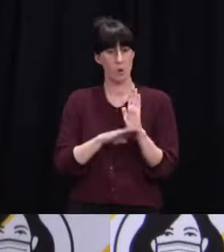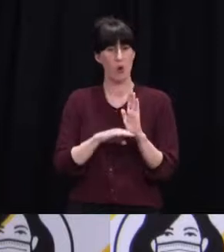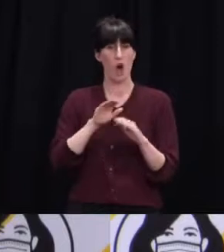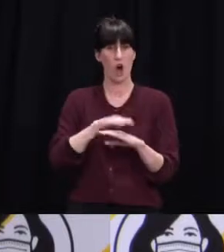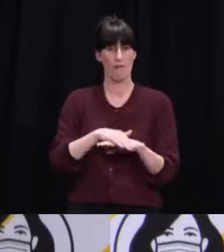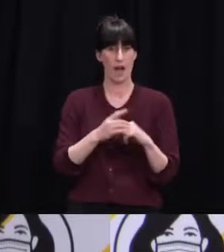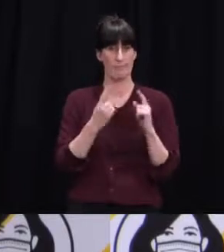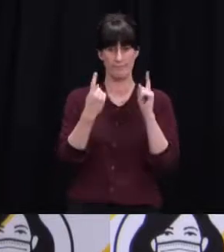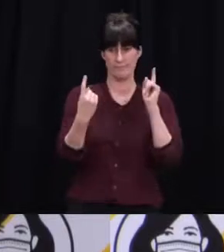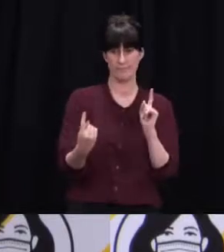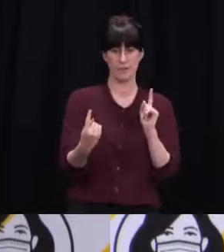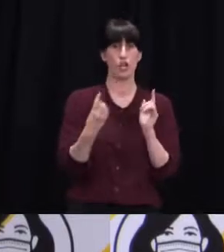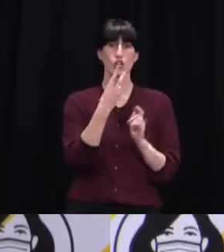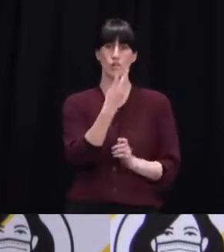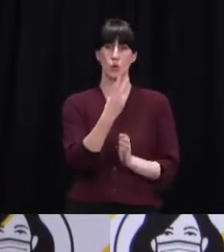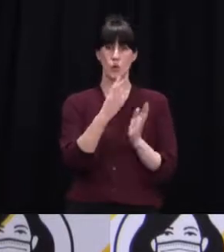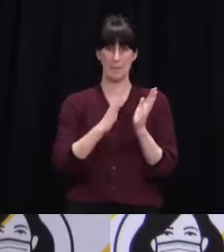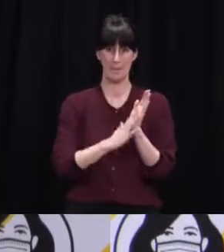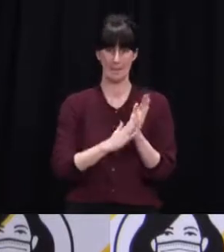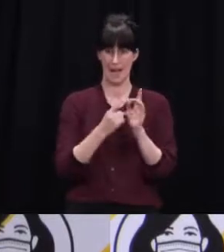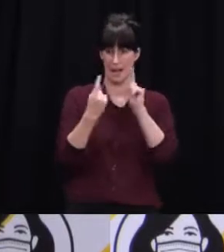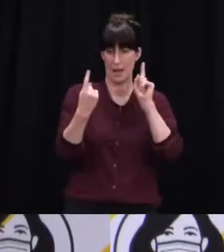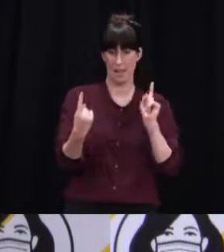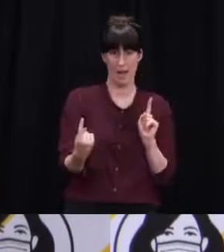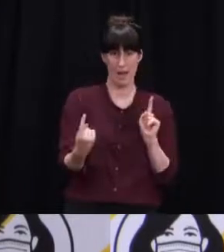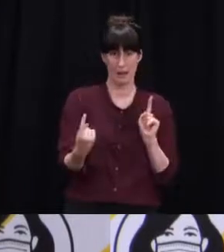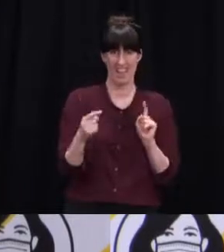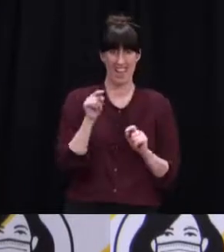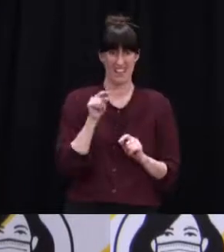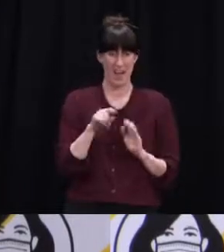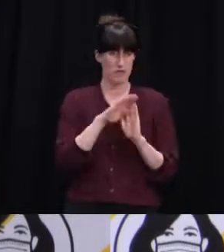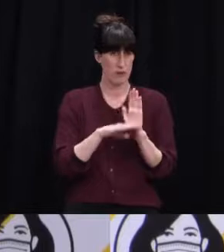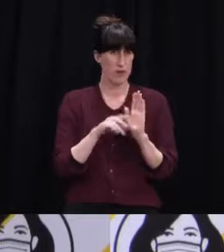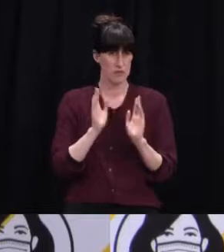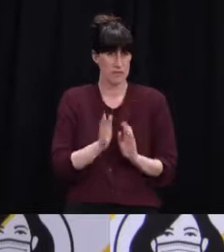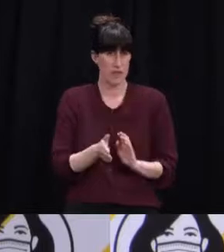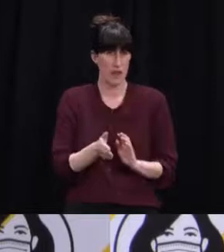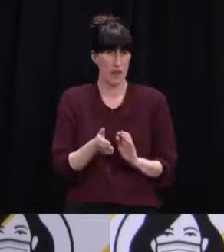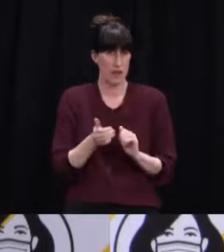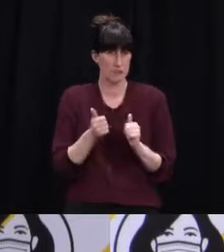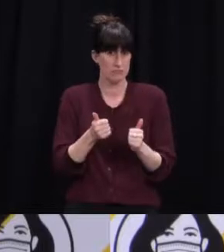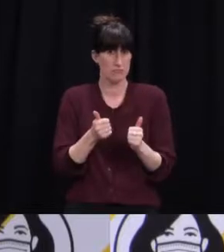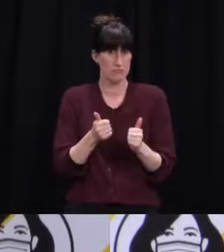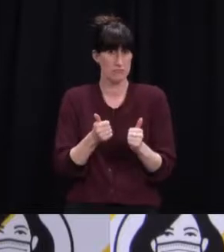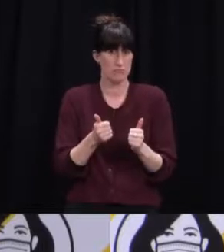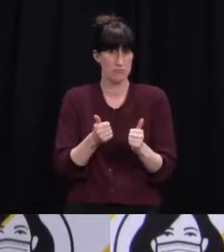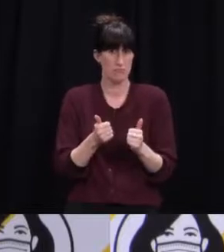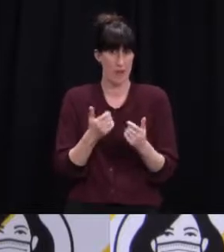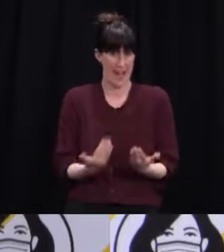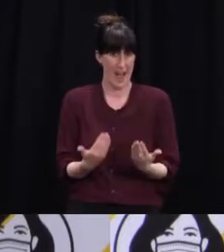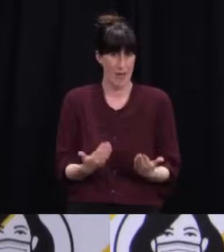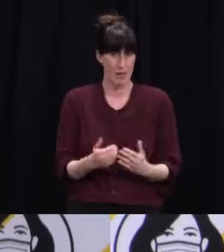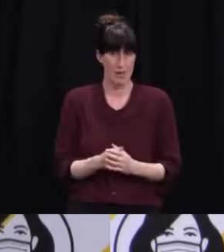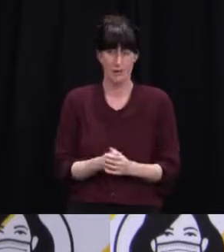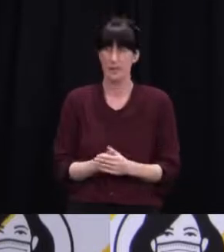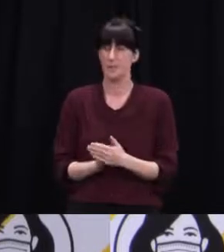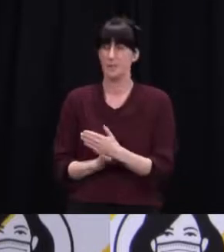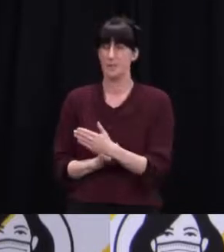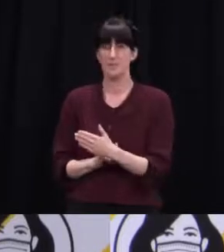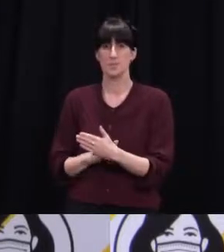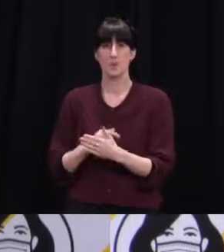was established during the kind of alpha phase of COVID, is it up to scratch given how much more infectious Delta is, given the kind of